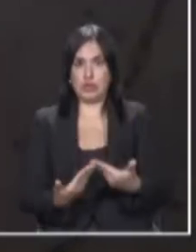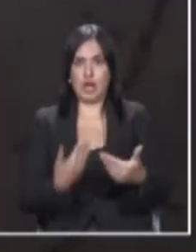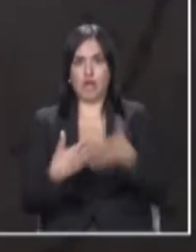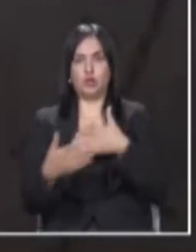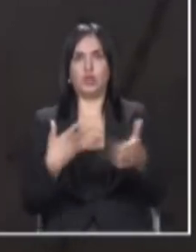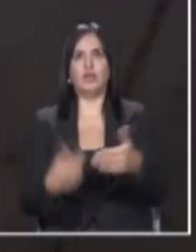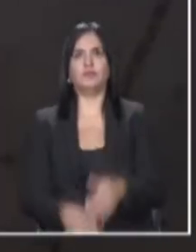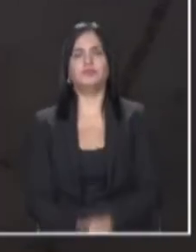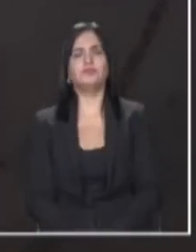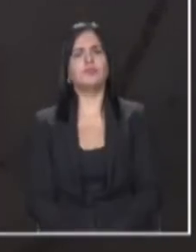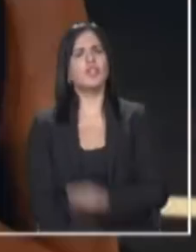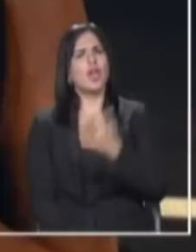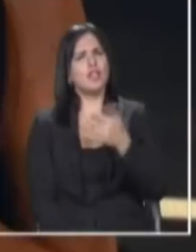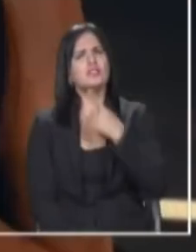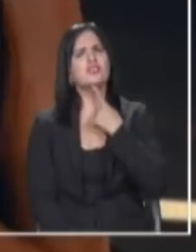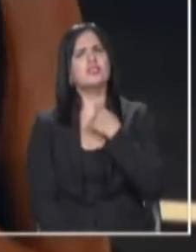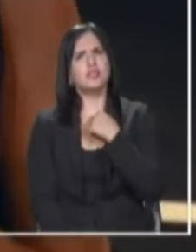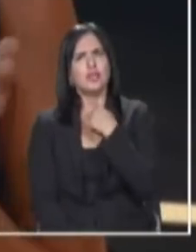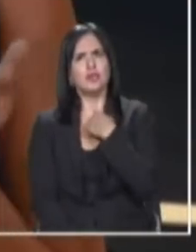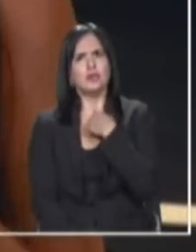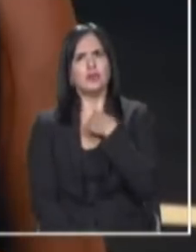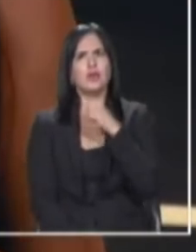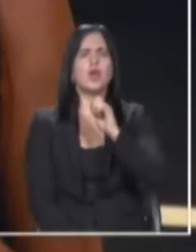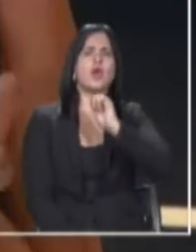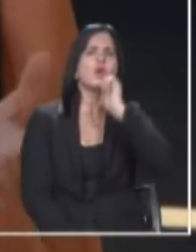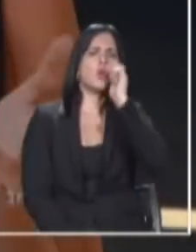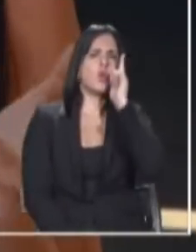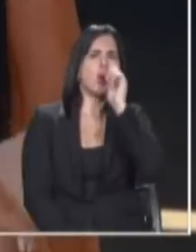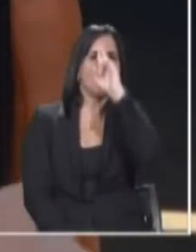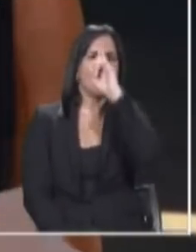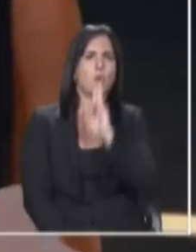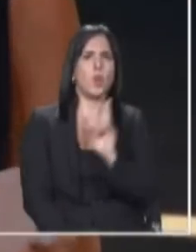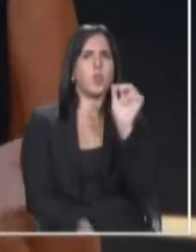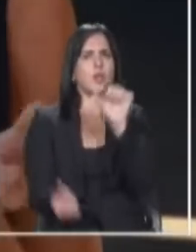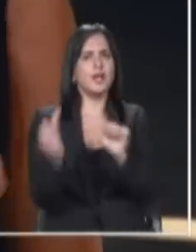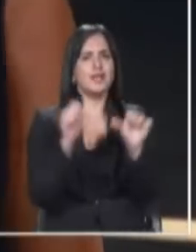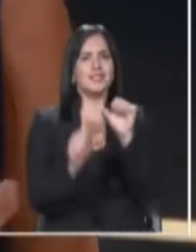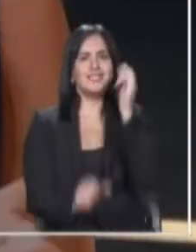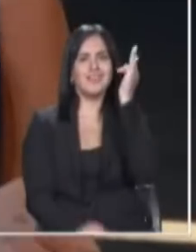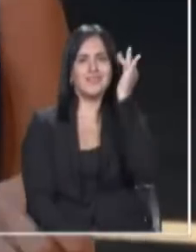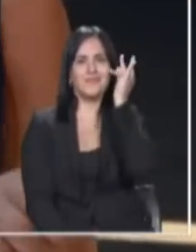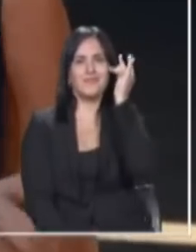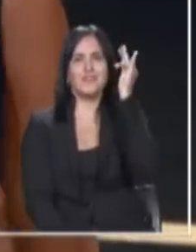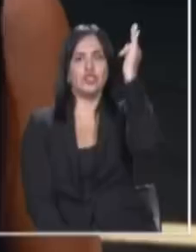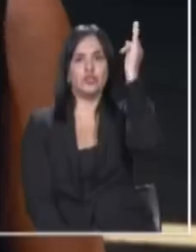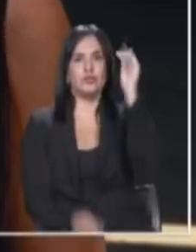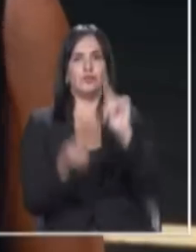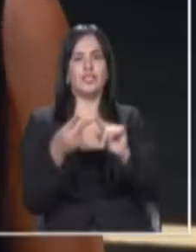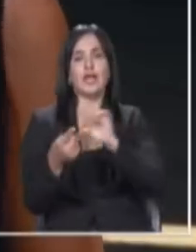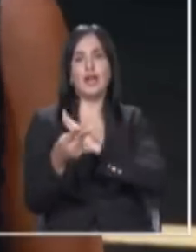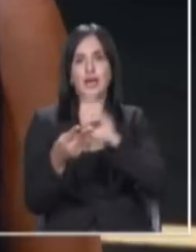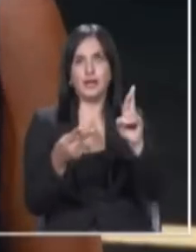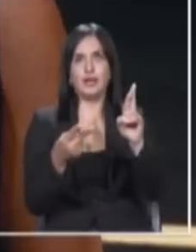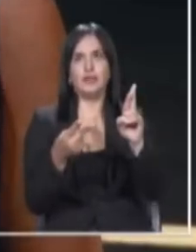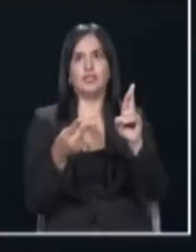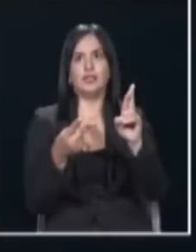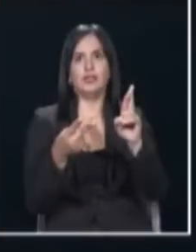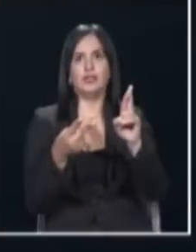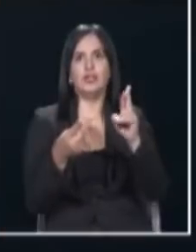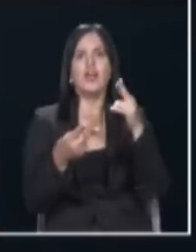that's interesting and what role does science philosophy and religion have in your